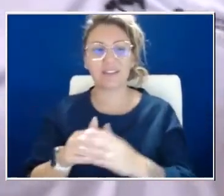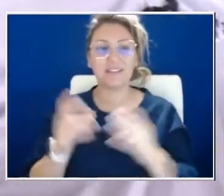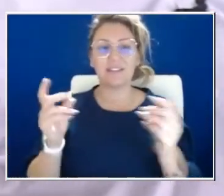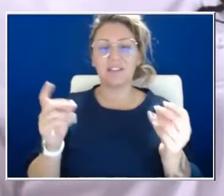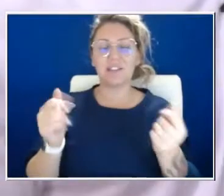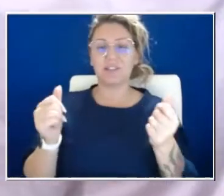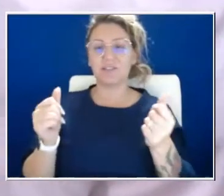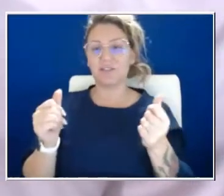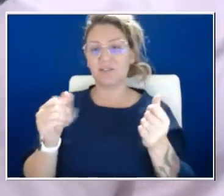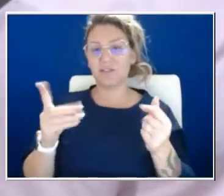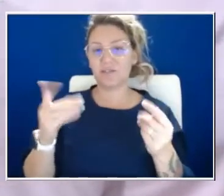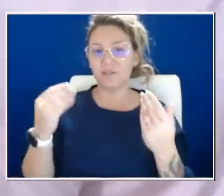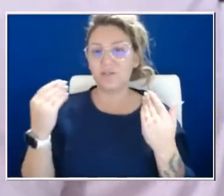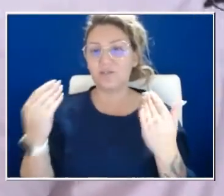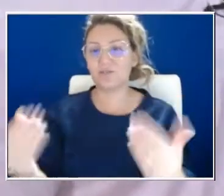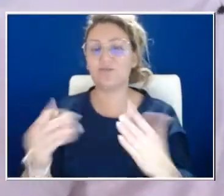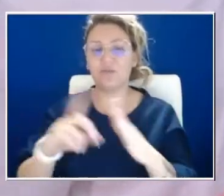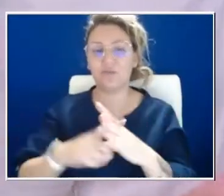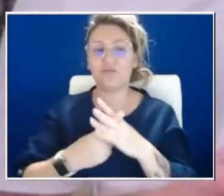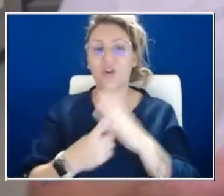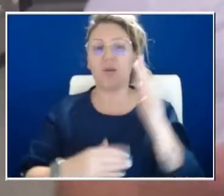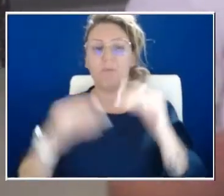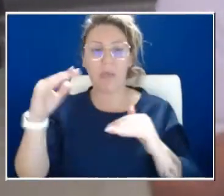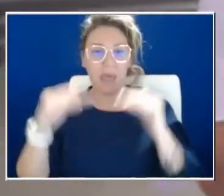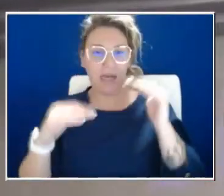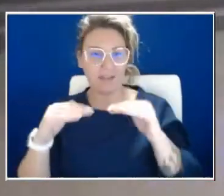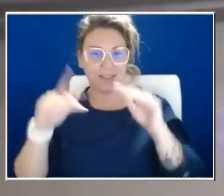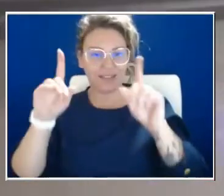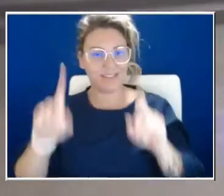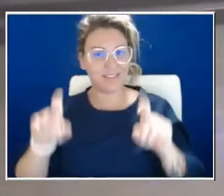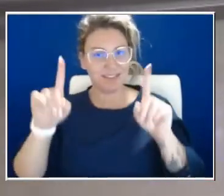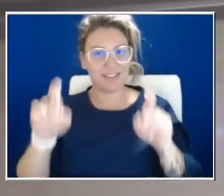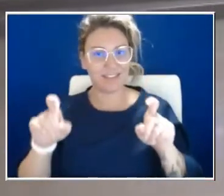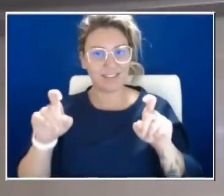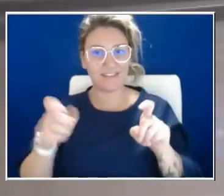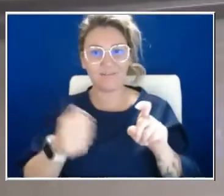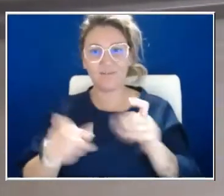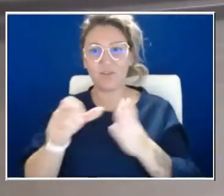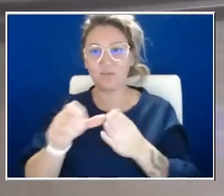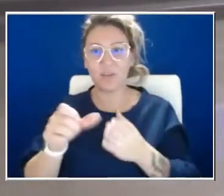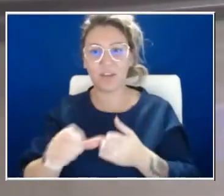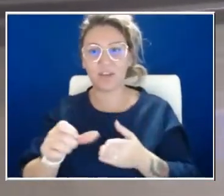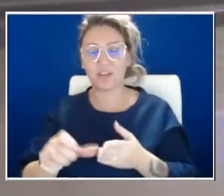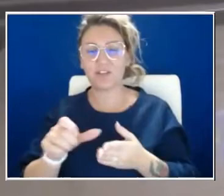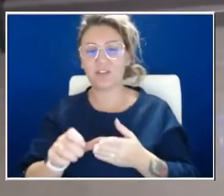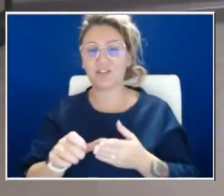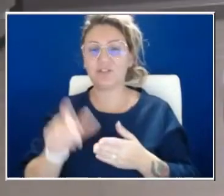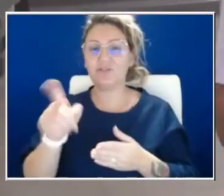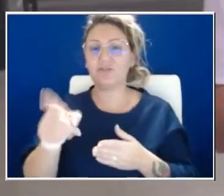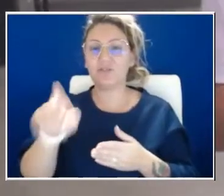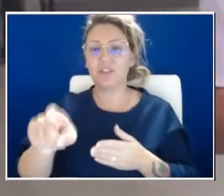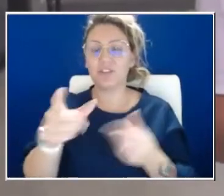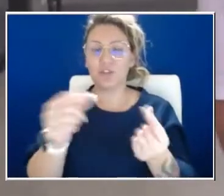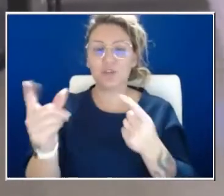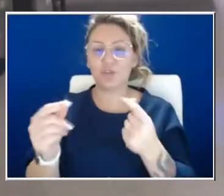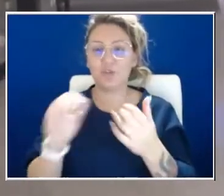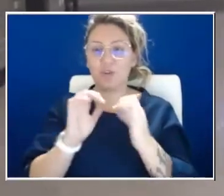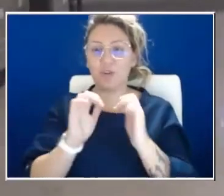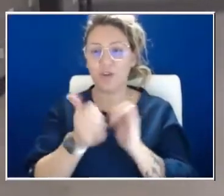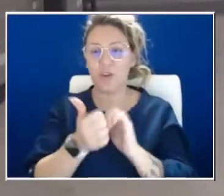to go ahead and start the balance testing. He's got a couple pages where it just tells him, hey, here's what you need to do. Here's how you're going to perform the